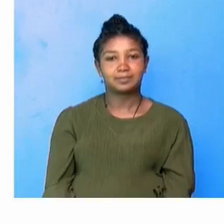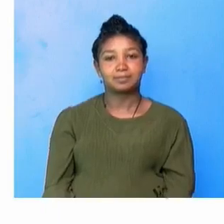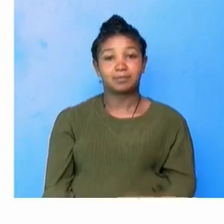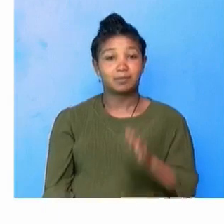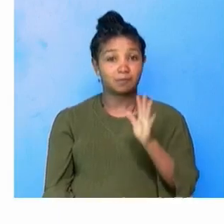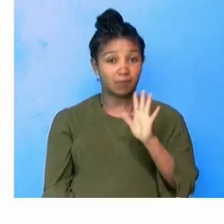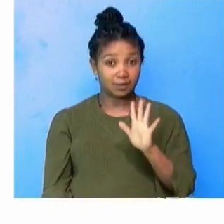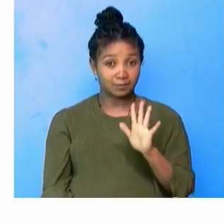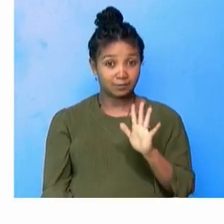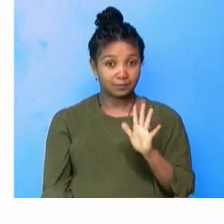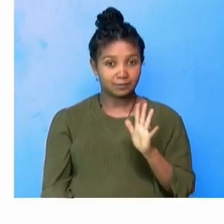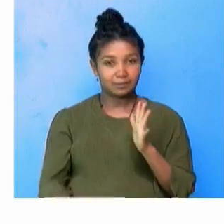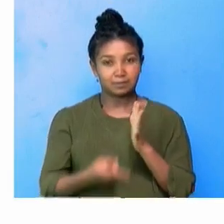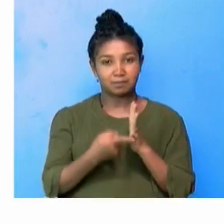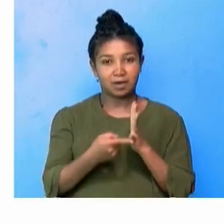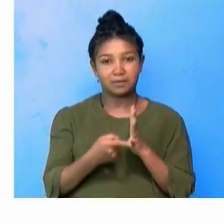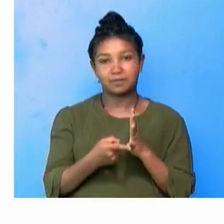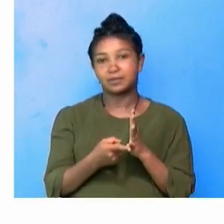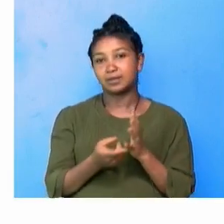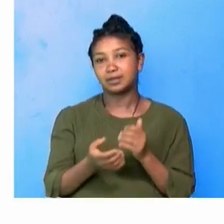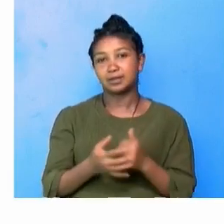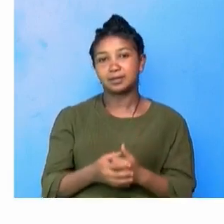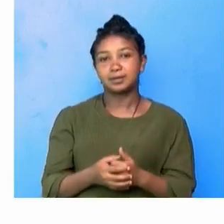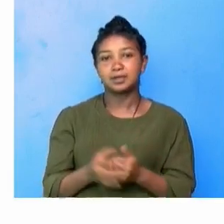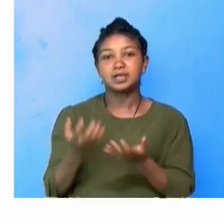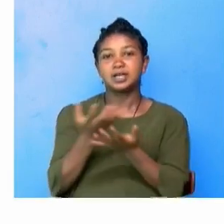5, rich.